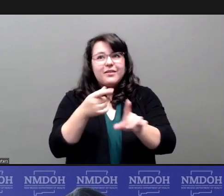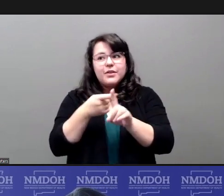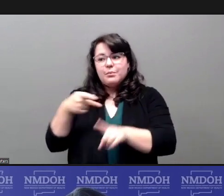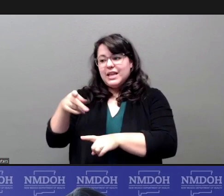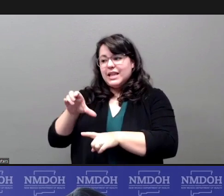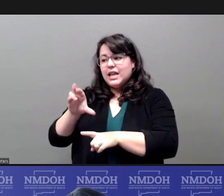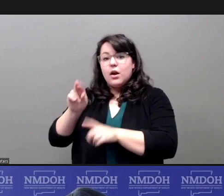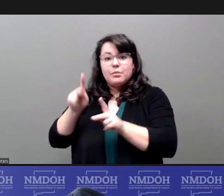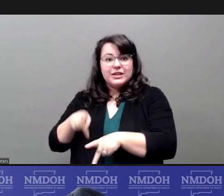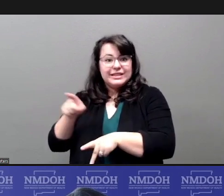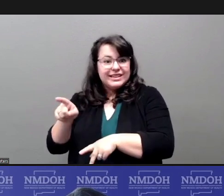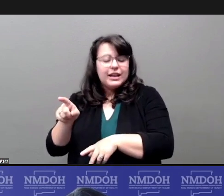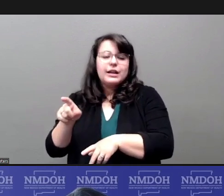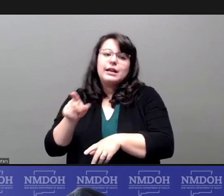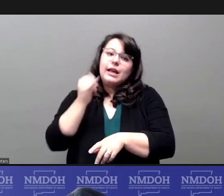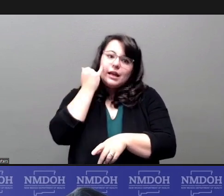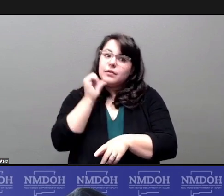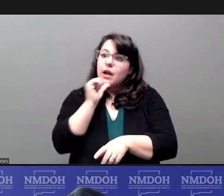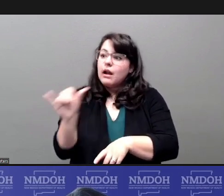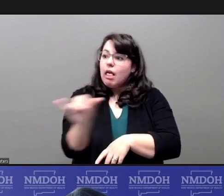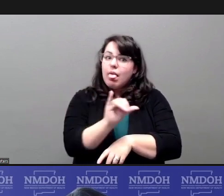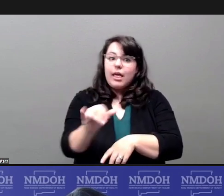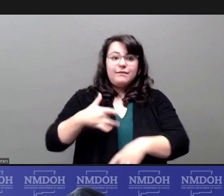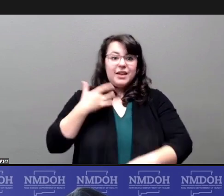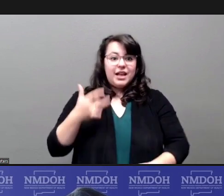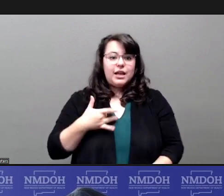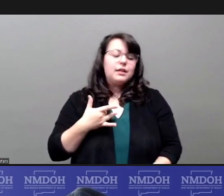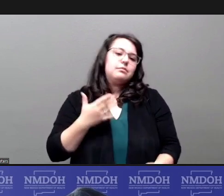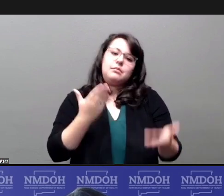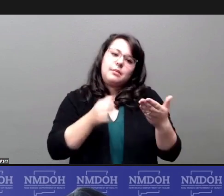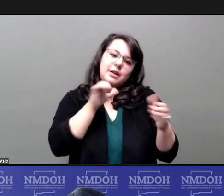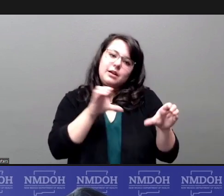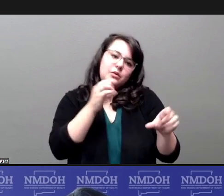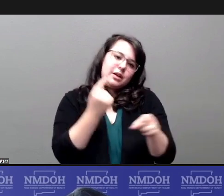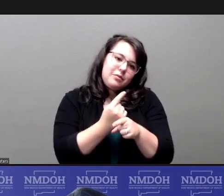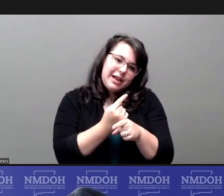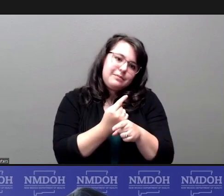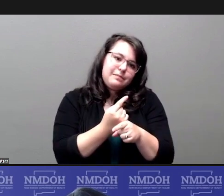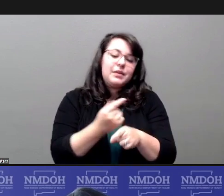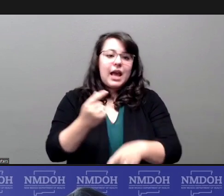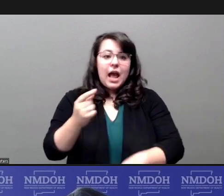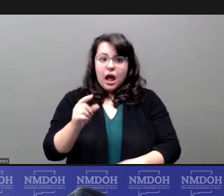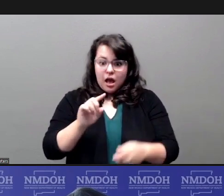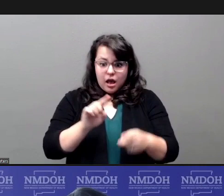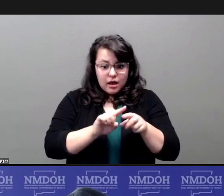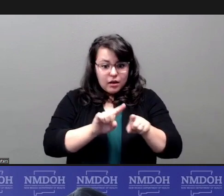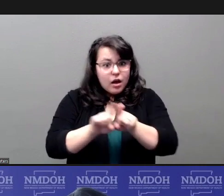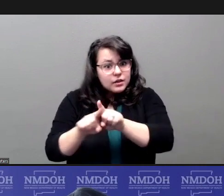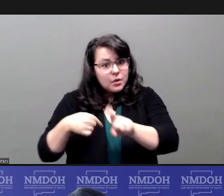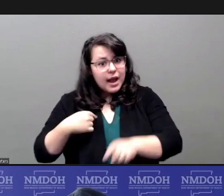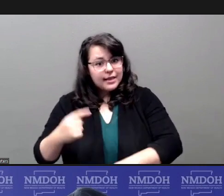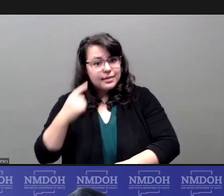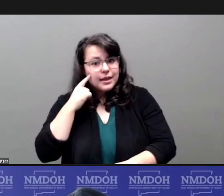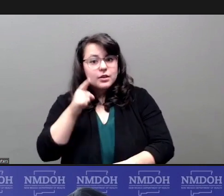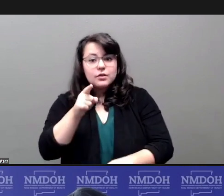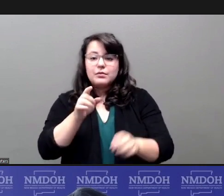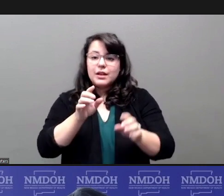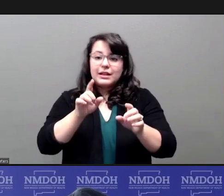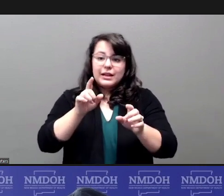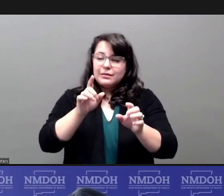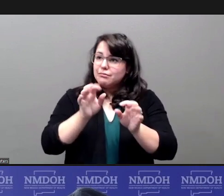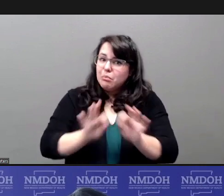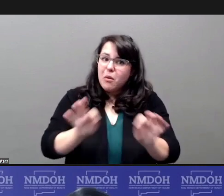person, you're probably not doing it right. I think two, you hit on a really important point. Read the